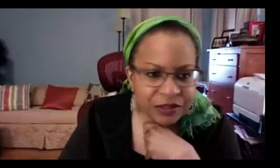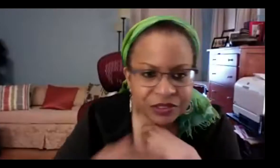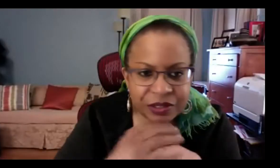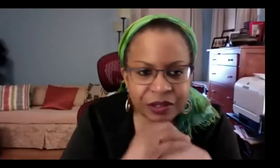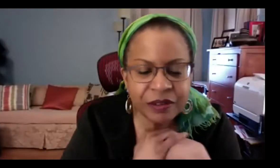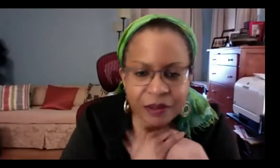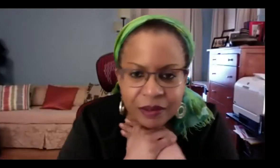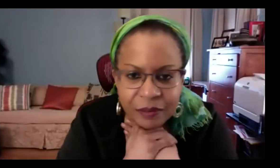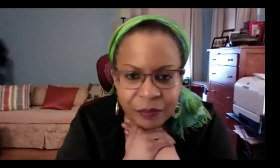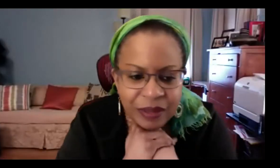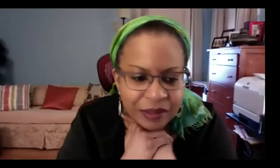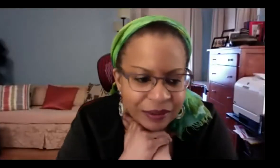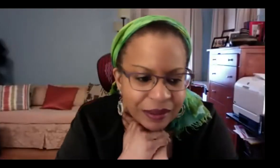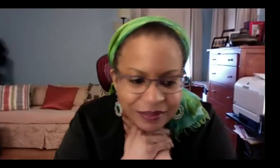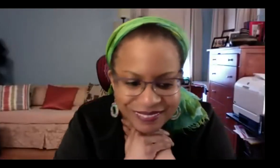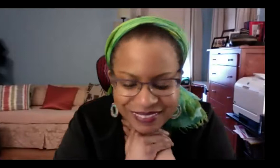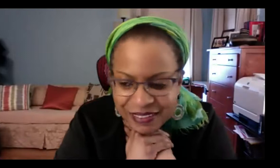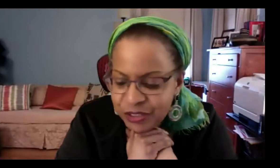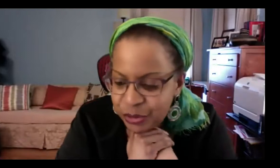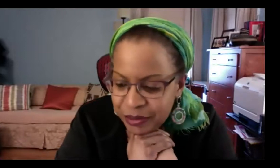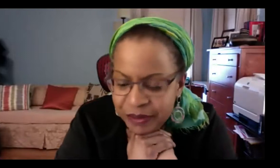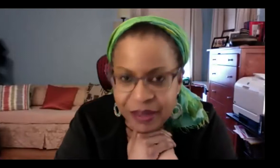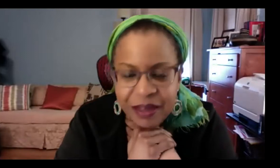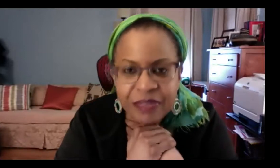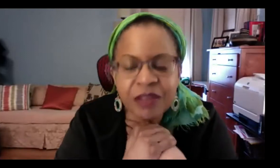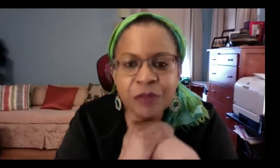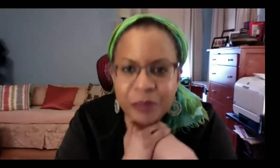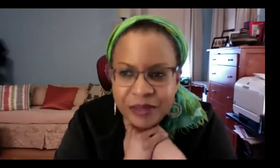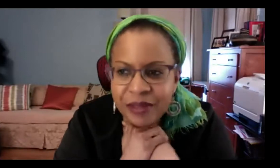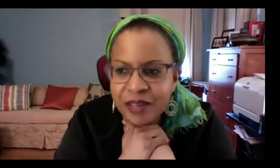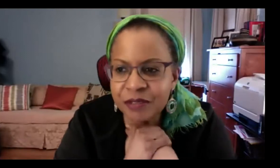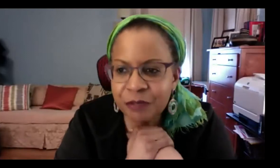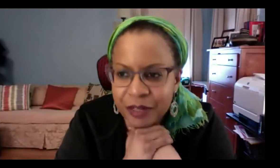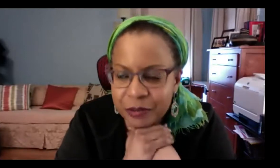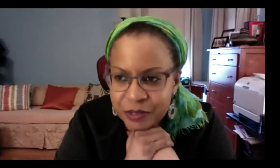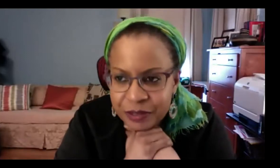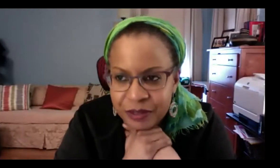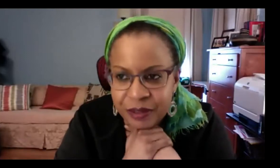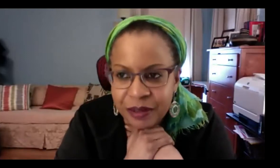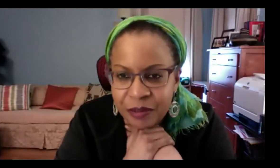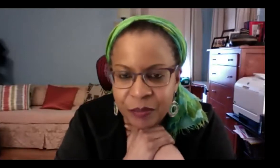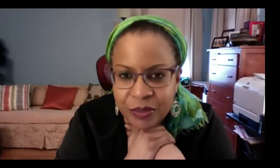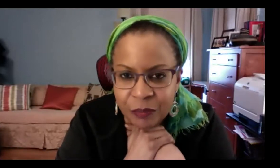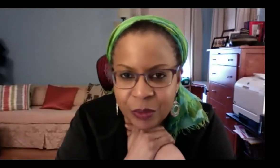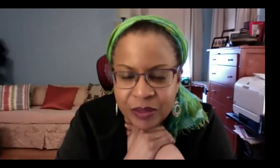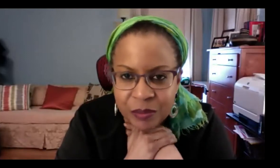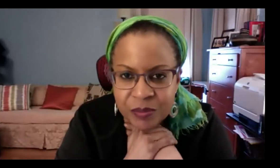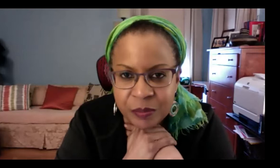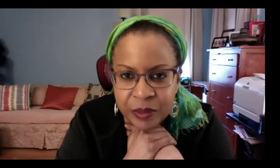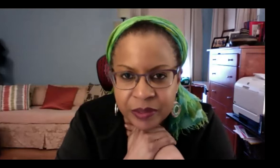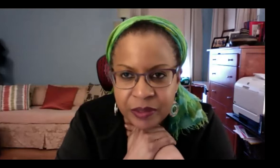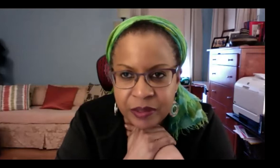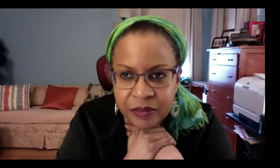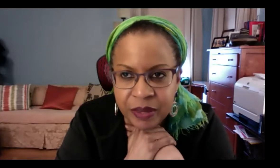Well, I'll start. Great, thank you. Yeah, sure. I think for me as a faculty, what comes